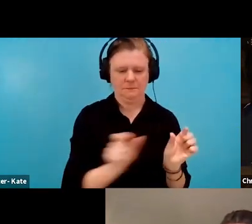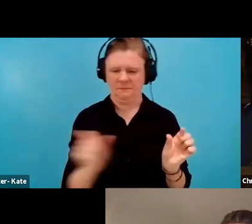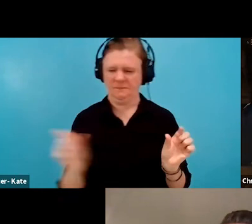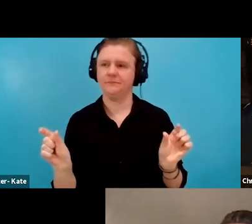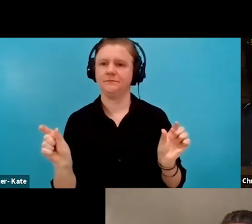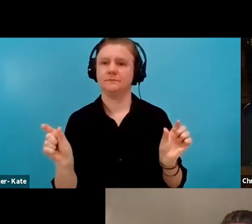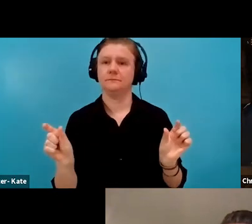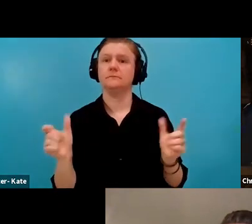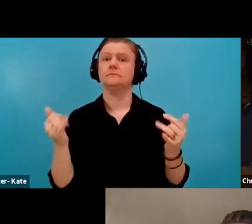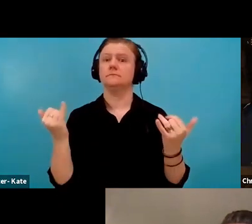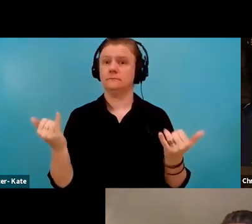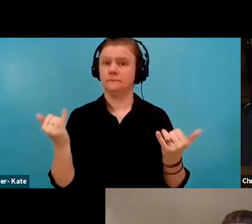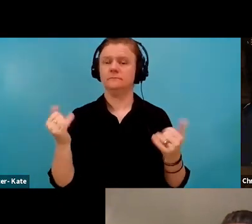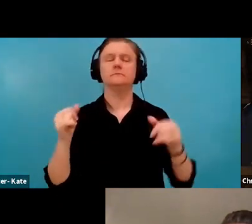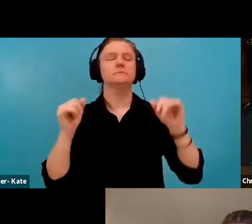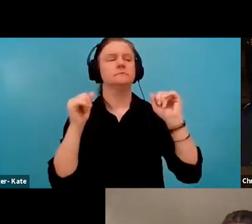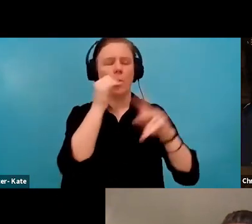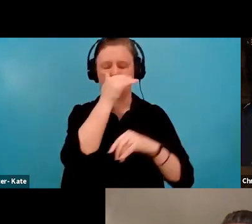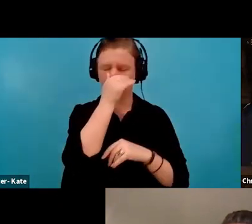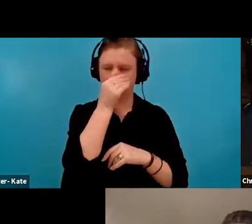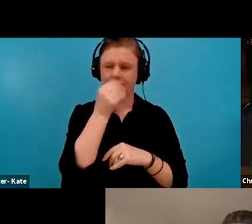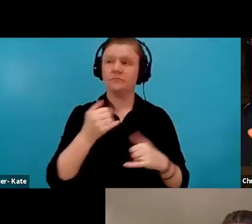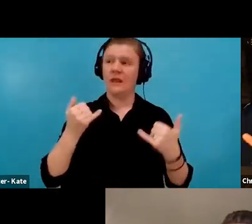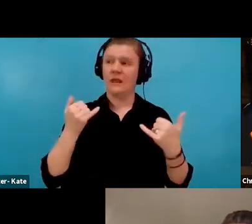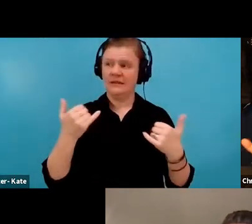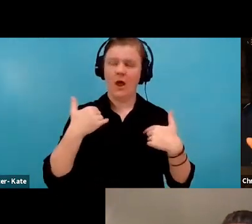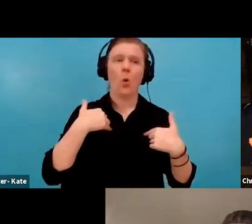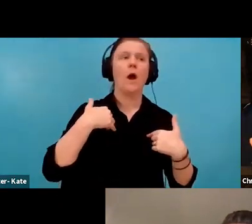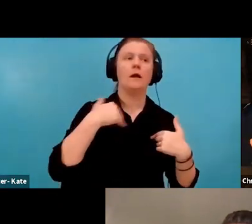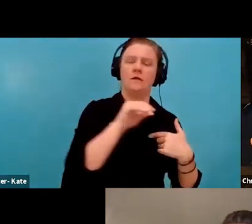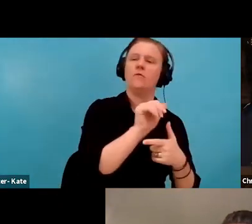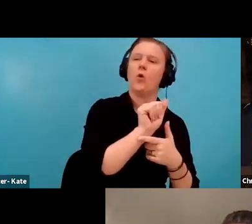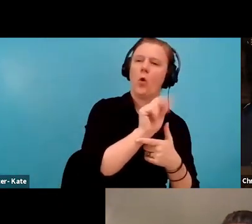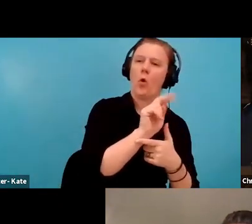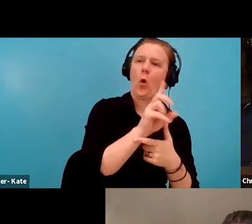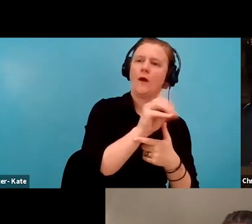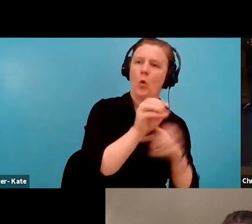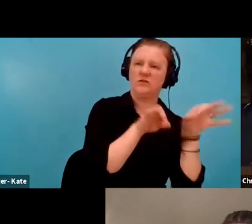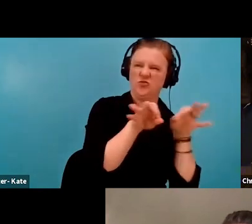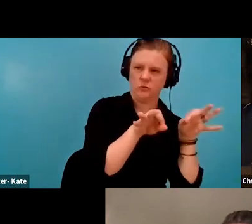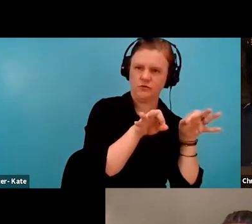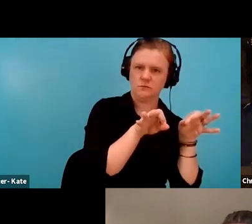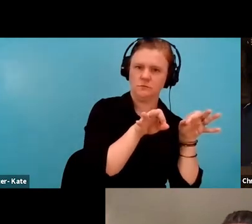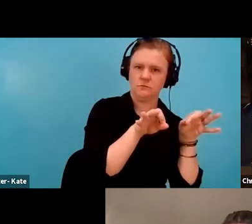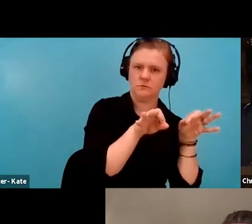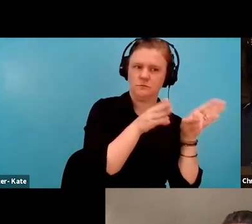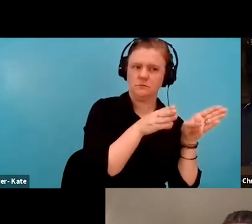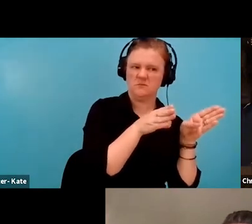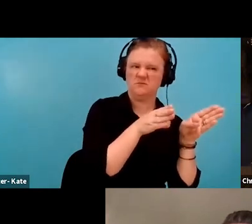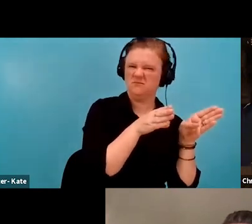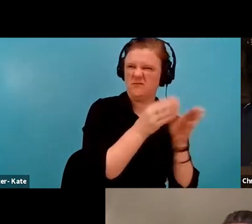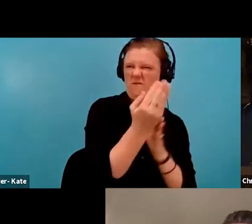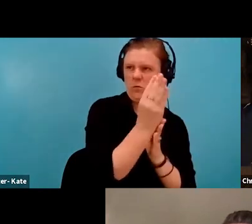The next problem was, okay, well now I've got the audio description version and then I've got the other version. It's about a minute shorter with no